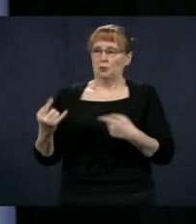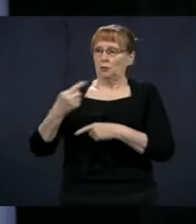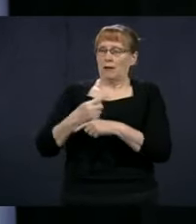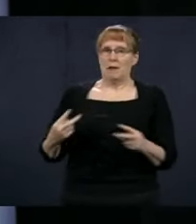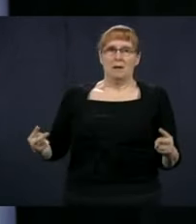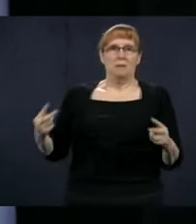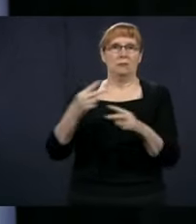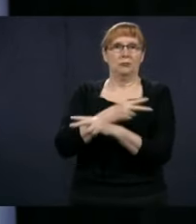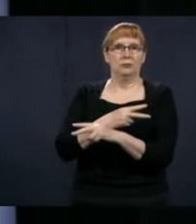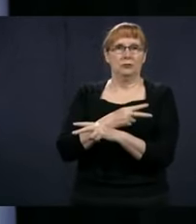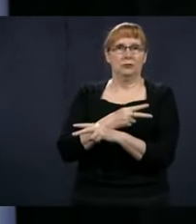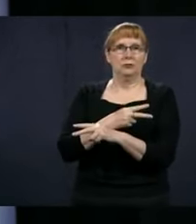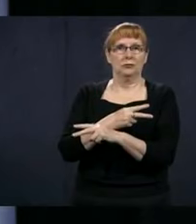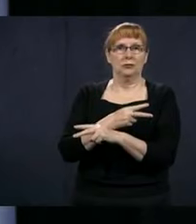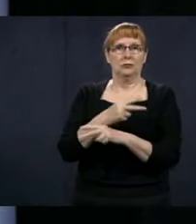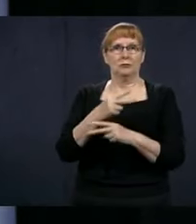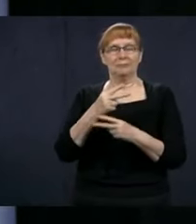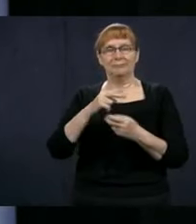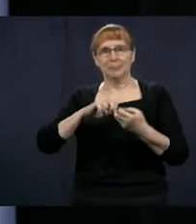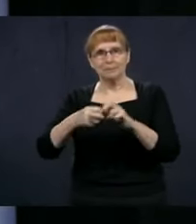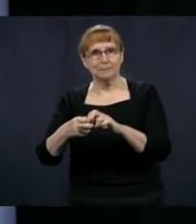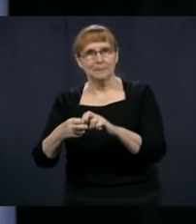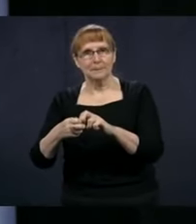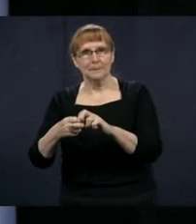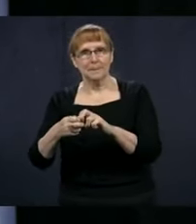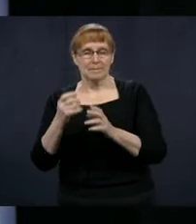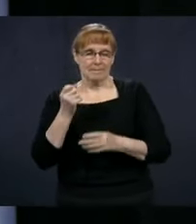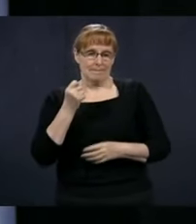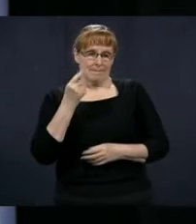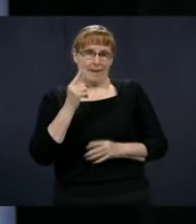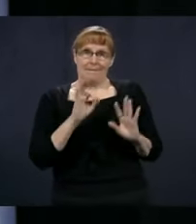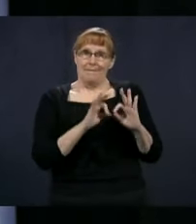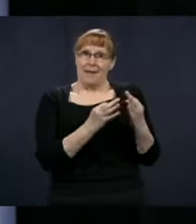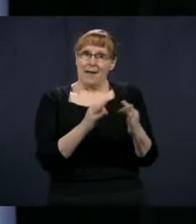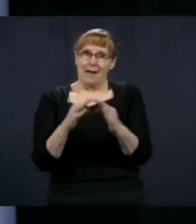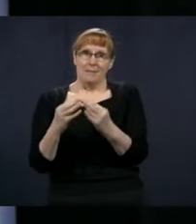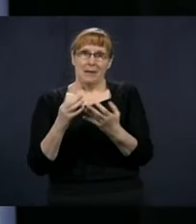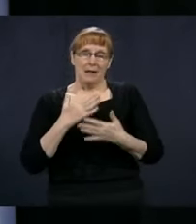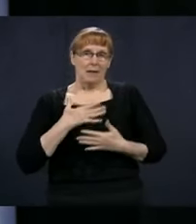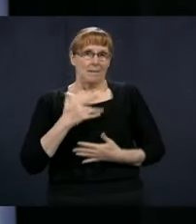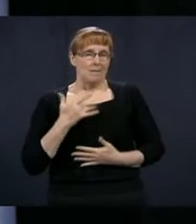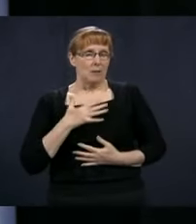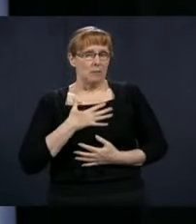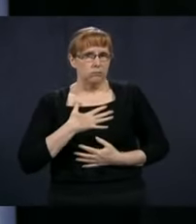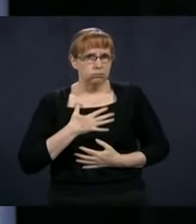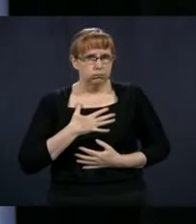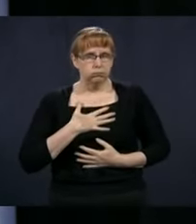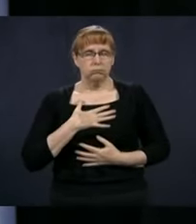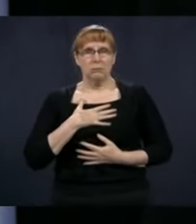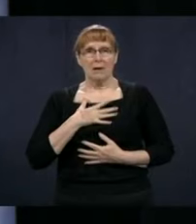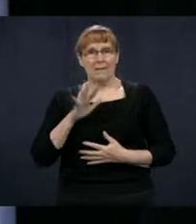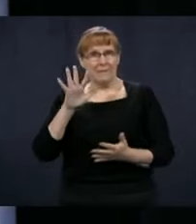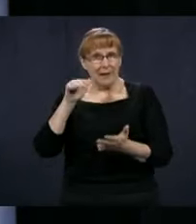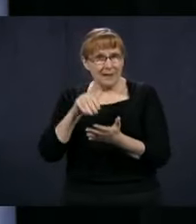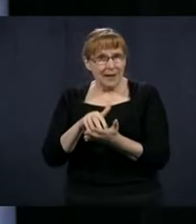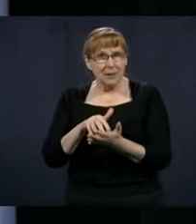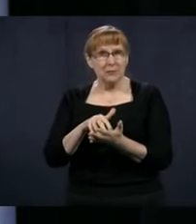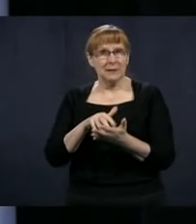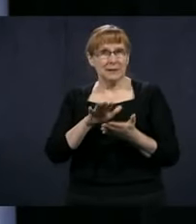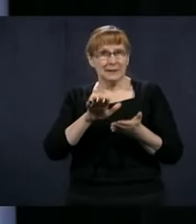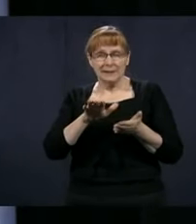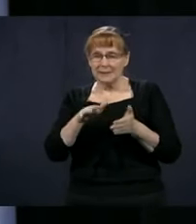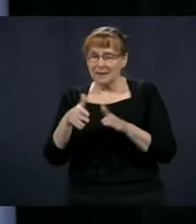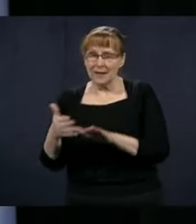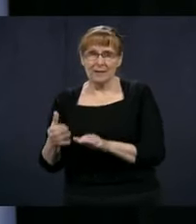that are close to these people. 5,000 deaths, it's a lot. 4,500 were